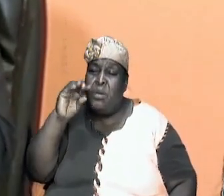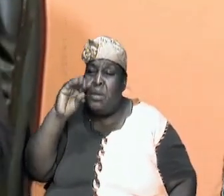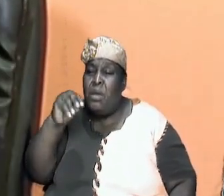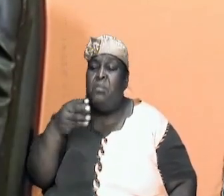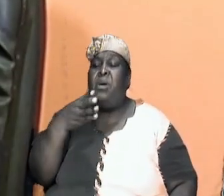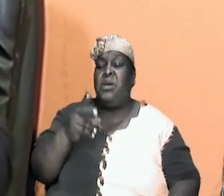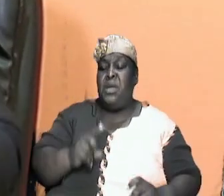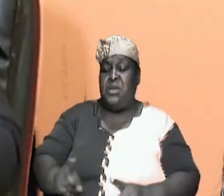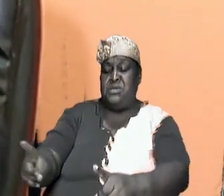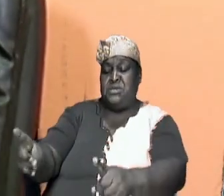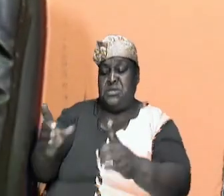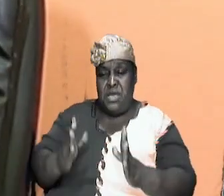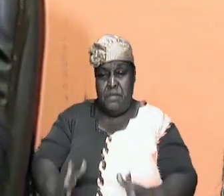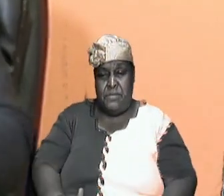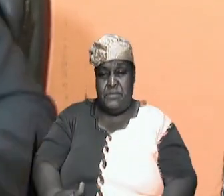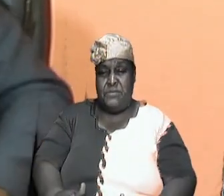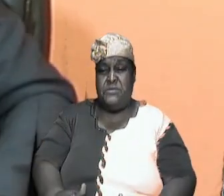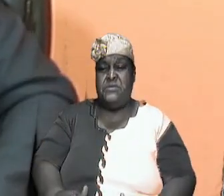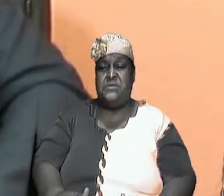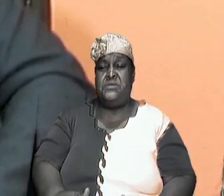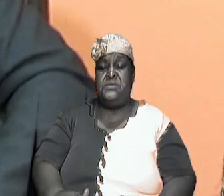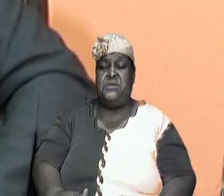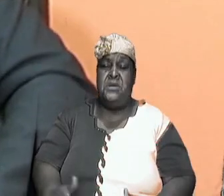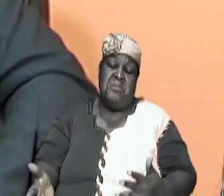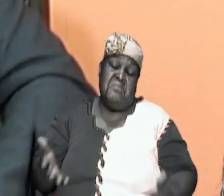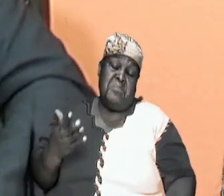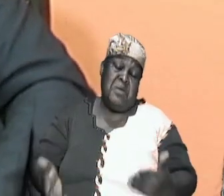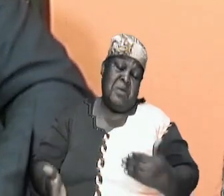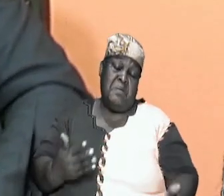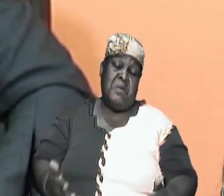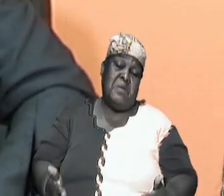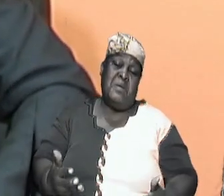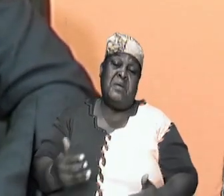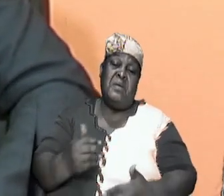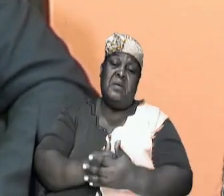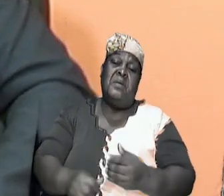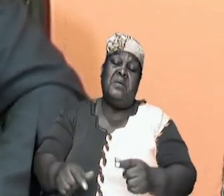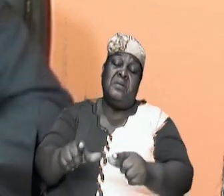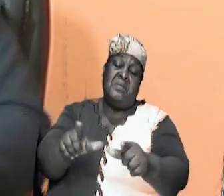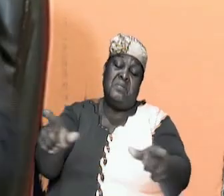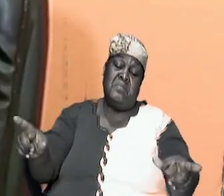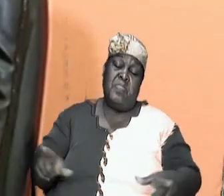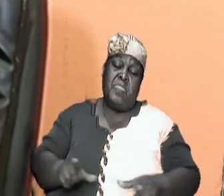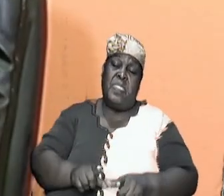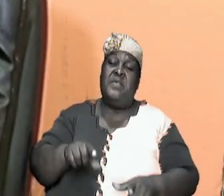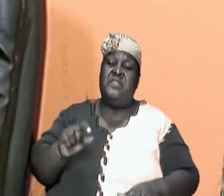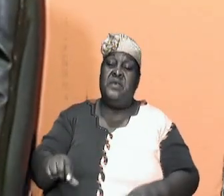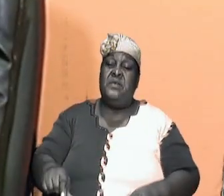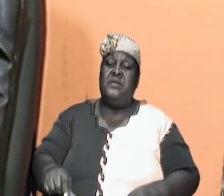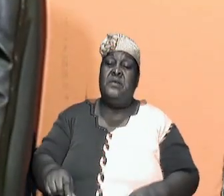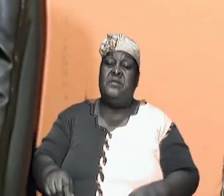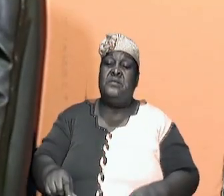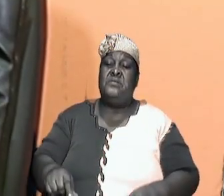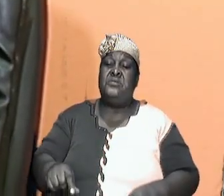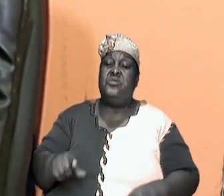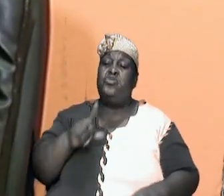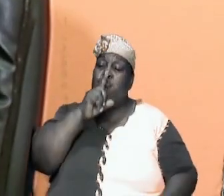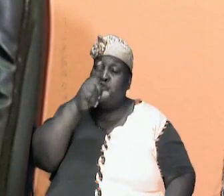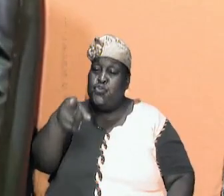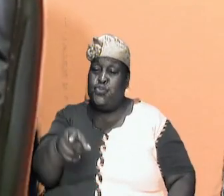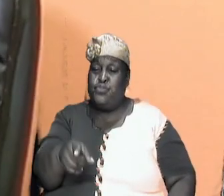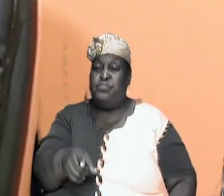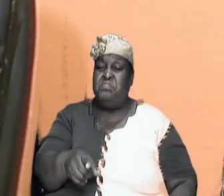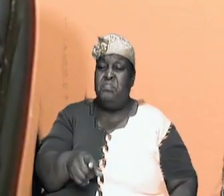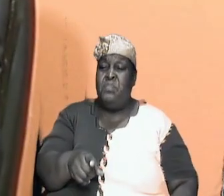you know, maybe there are instances or some locations where this was true. You know, I'm